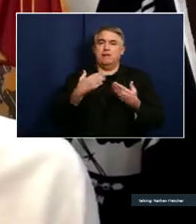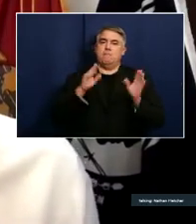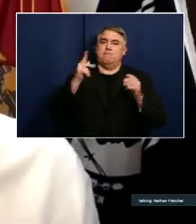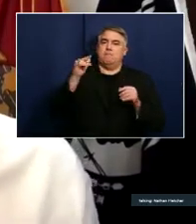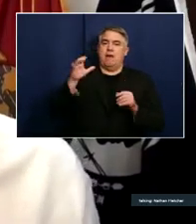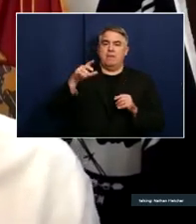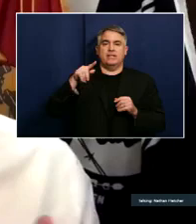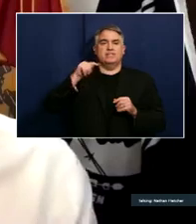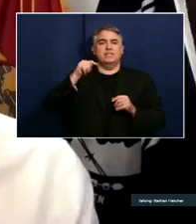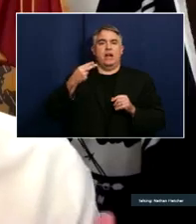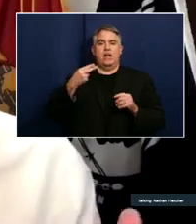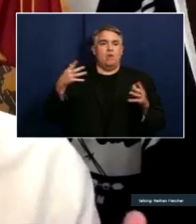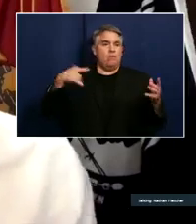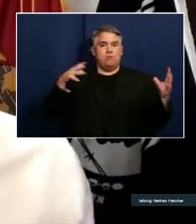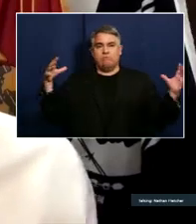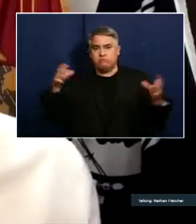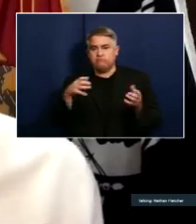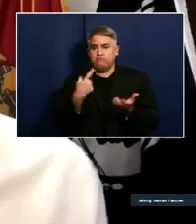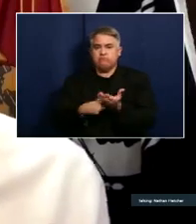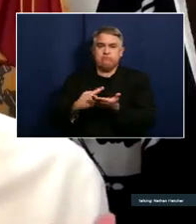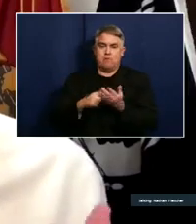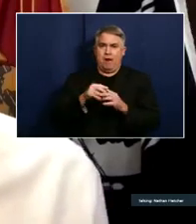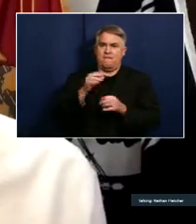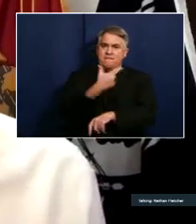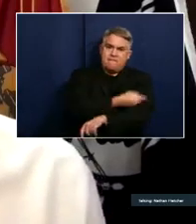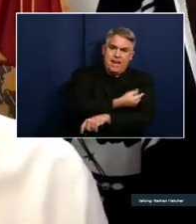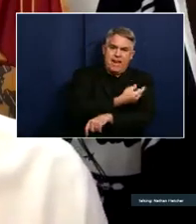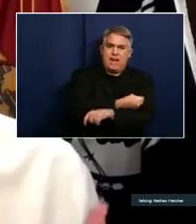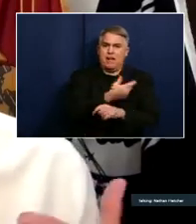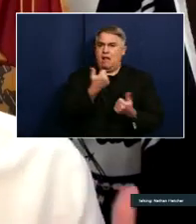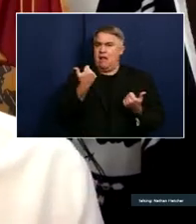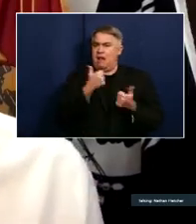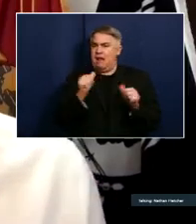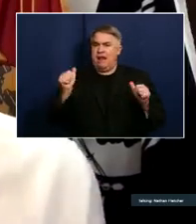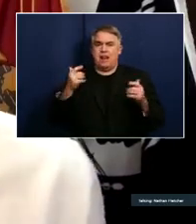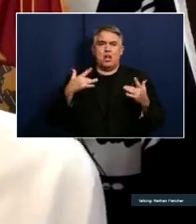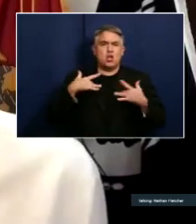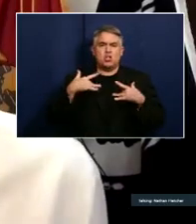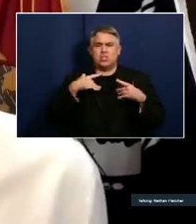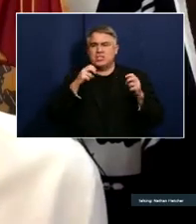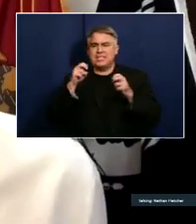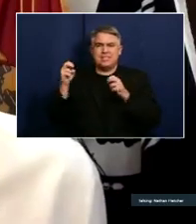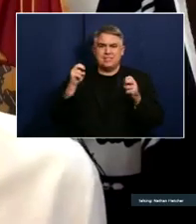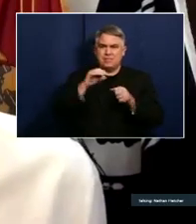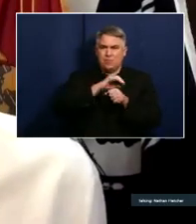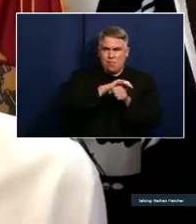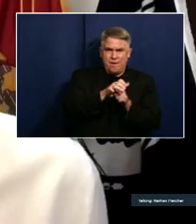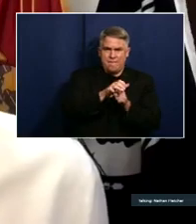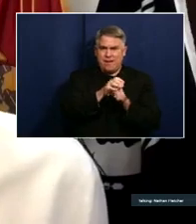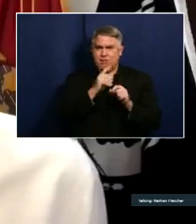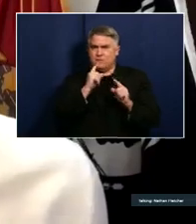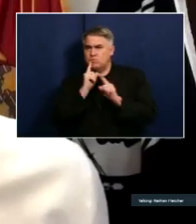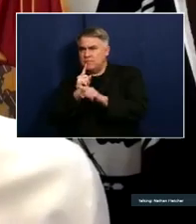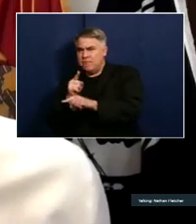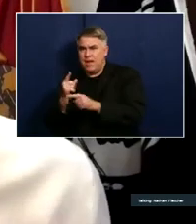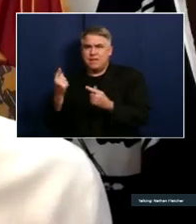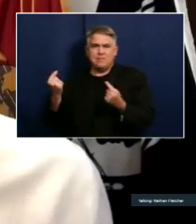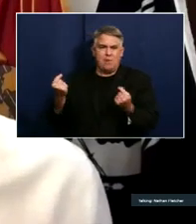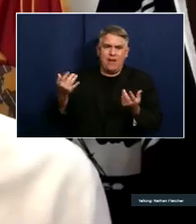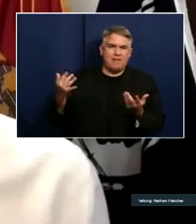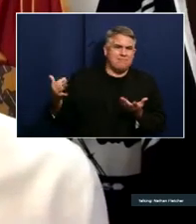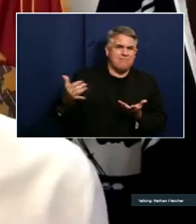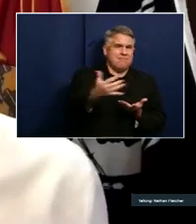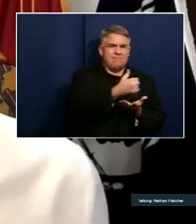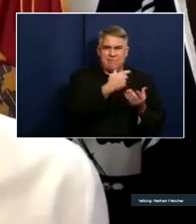of vaccine, but touching on really any issue of concern around COVID and the response and everything we're facing. For almost a